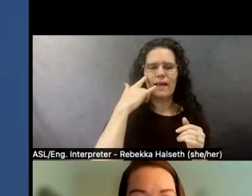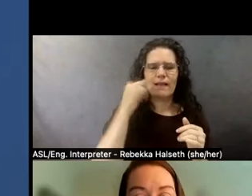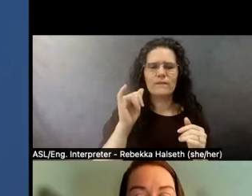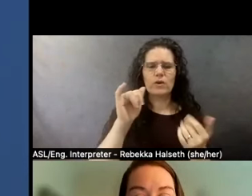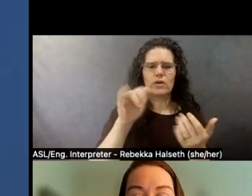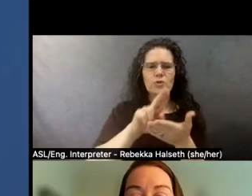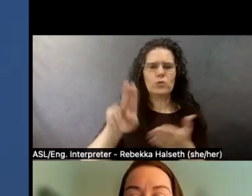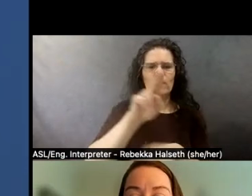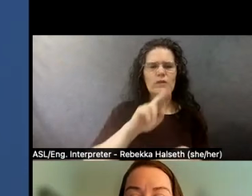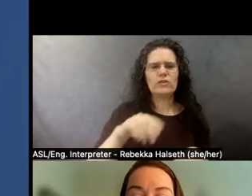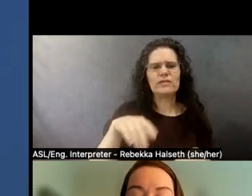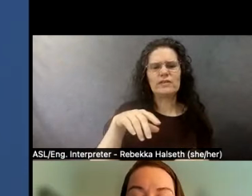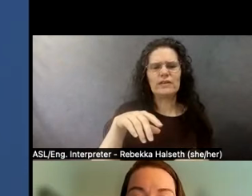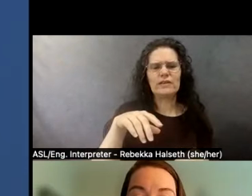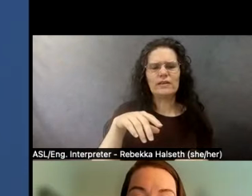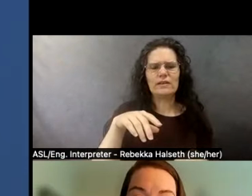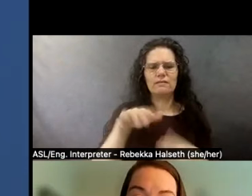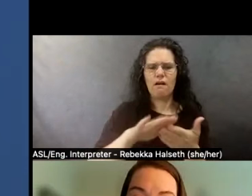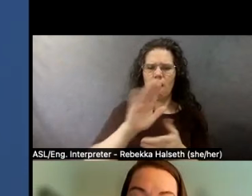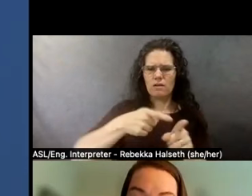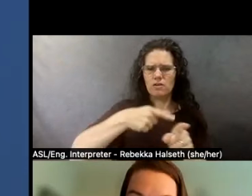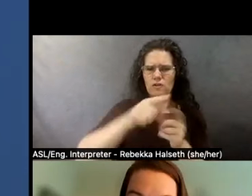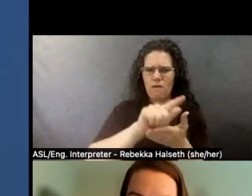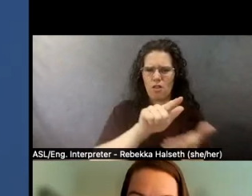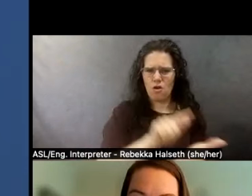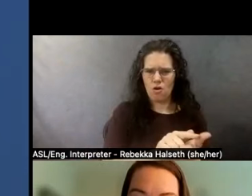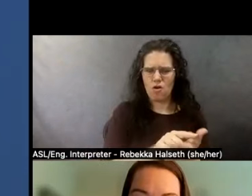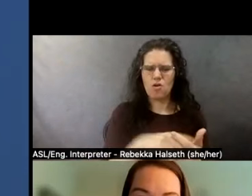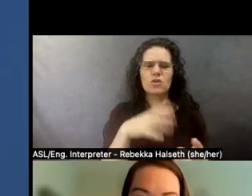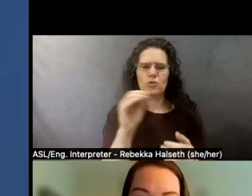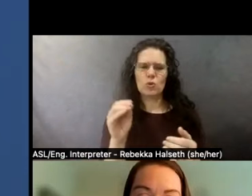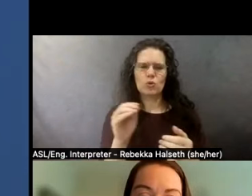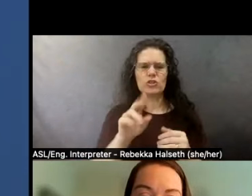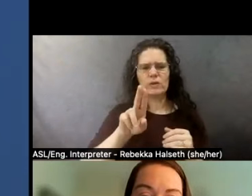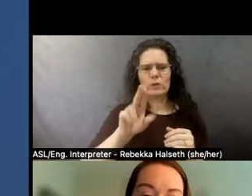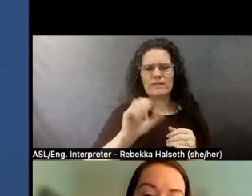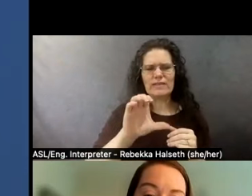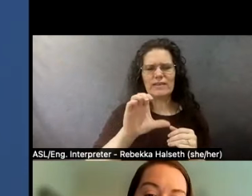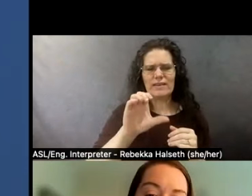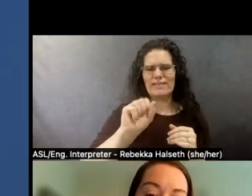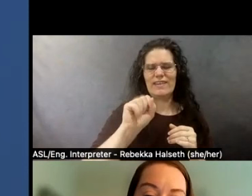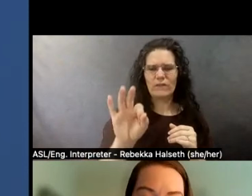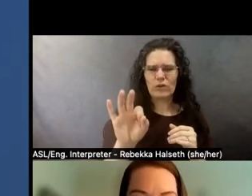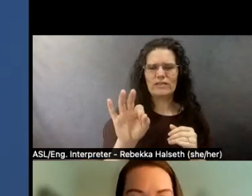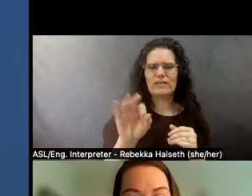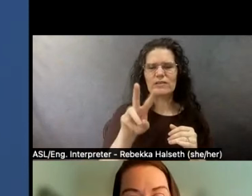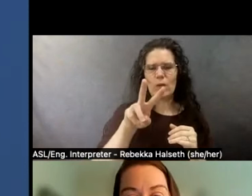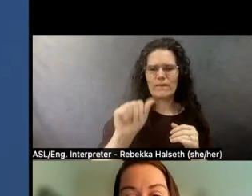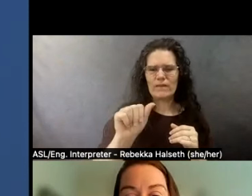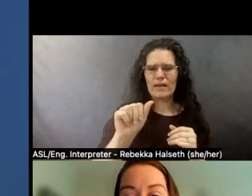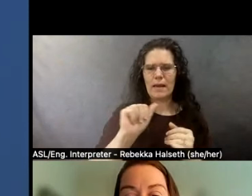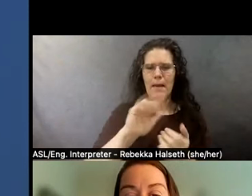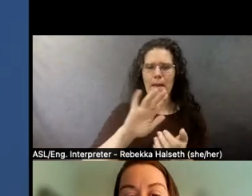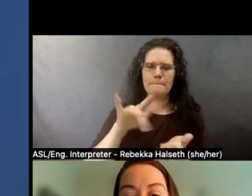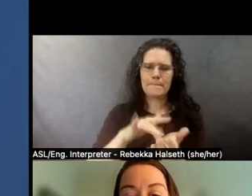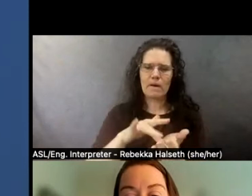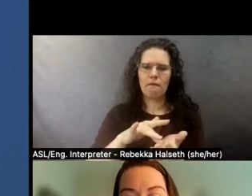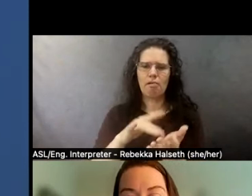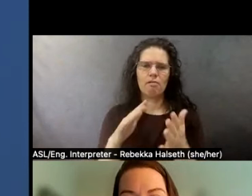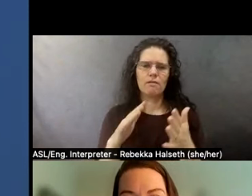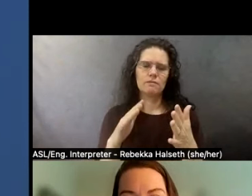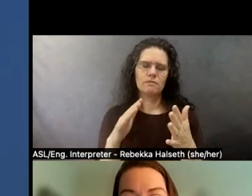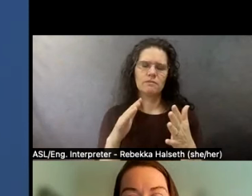Clinic partners with UCSF and the San Francisco VA Medical Center to provide free